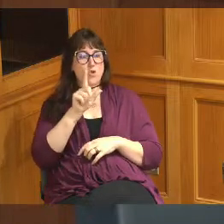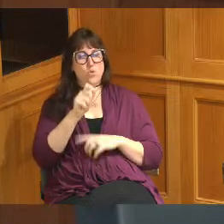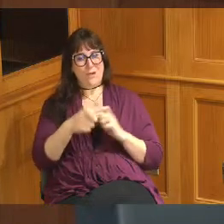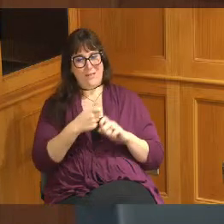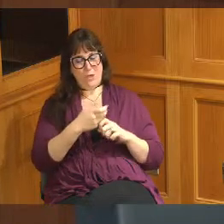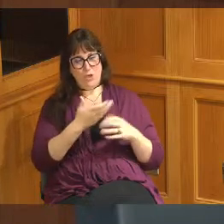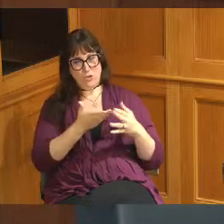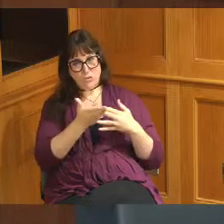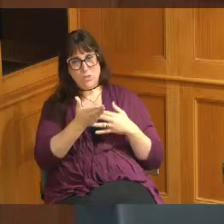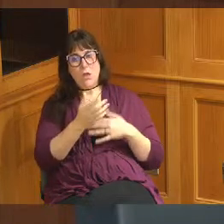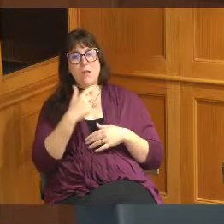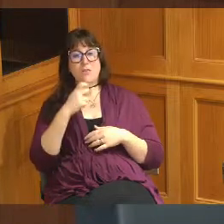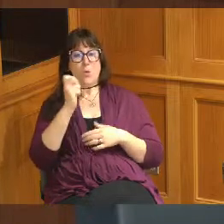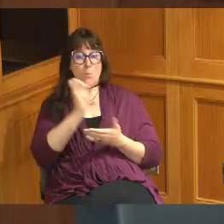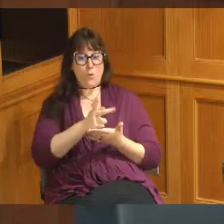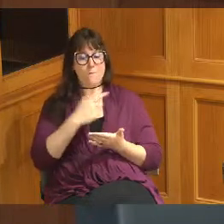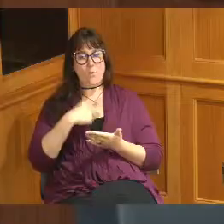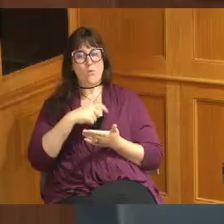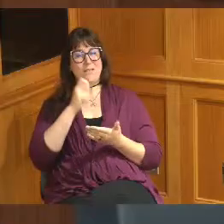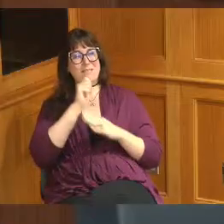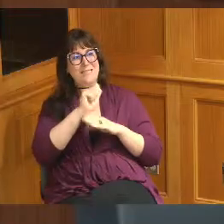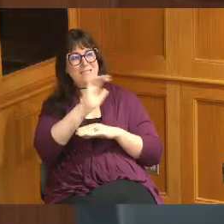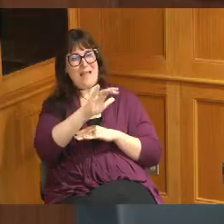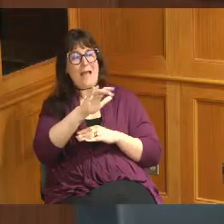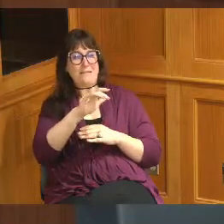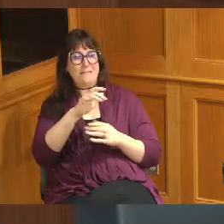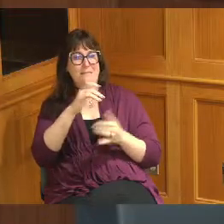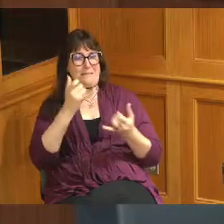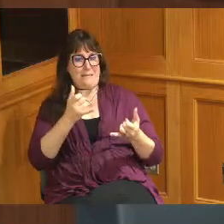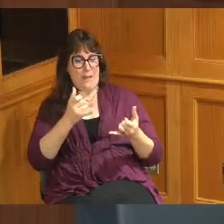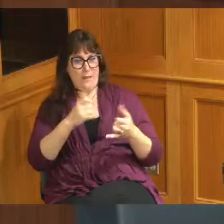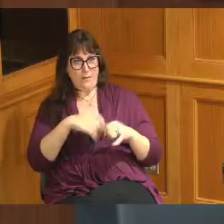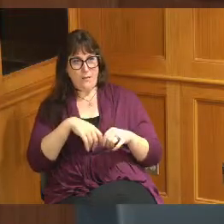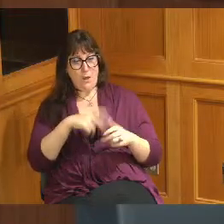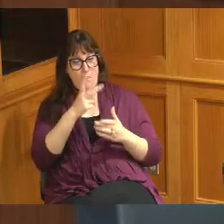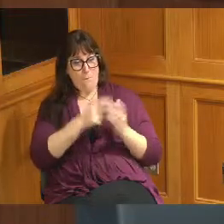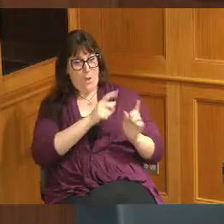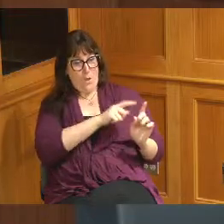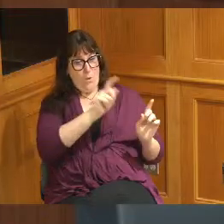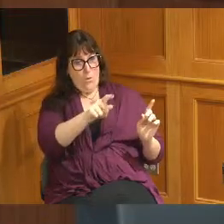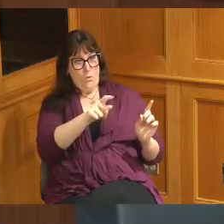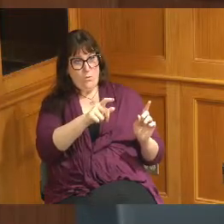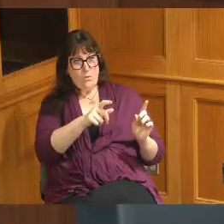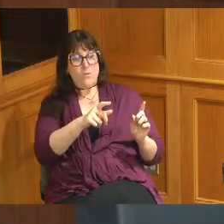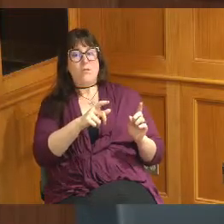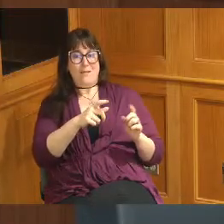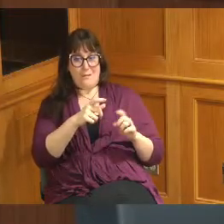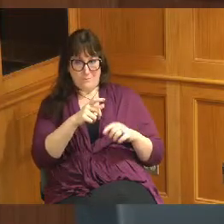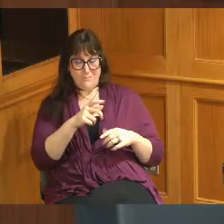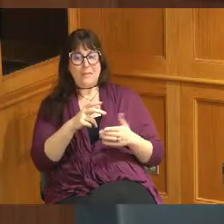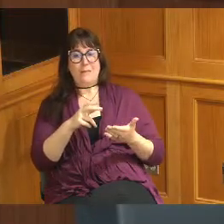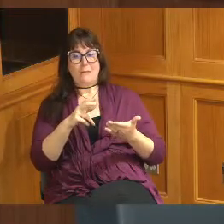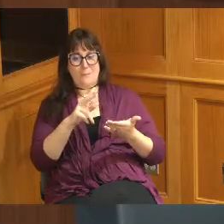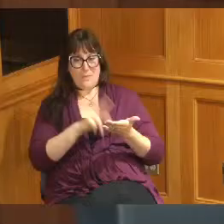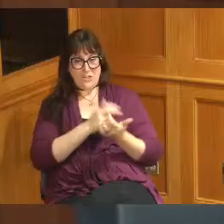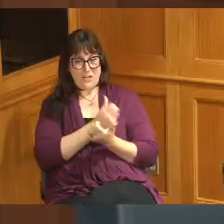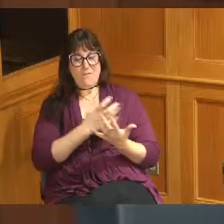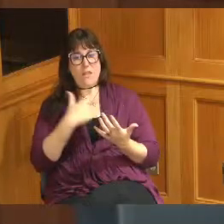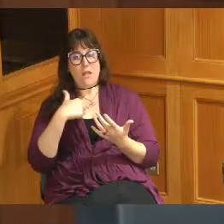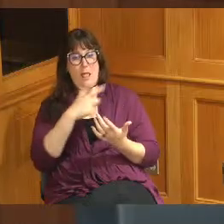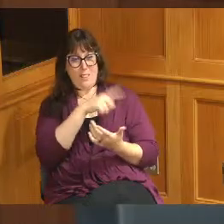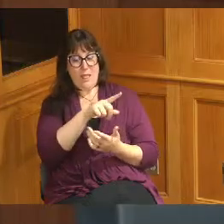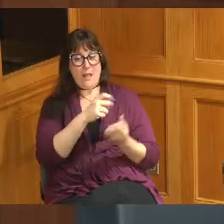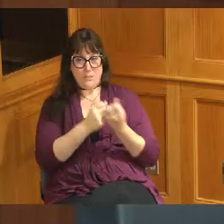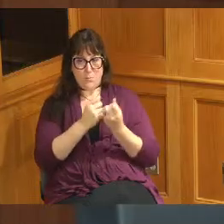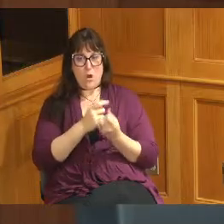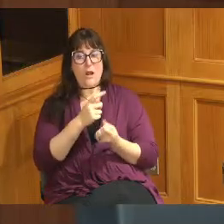if approved, we'll send out those invoices today. Both of these owners petitioned and supported the projects. We also gave them a heads up a couple months ago that